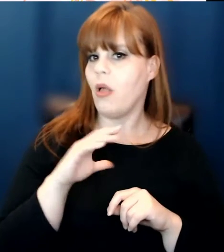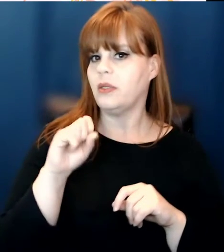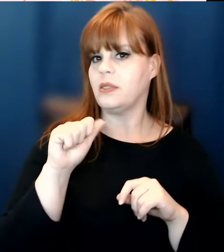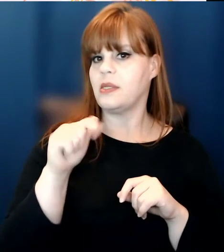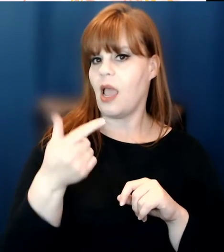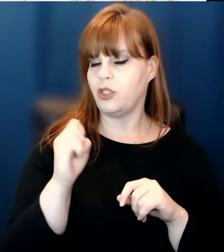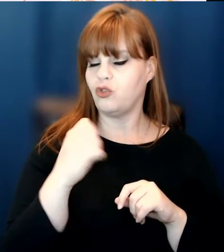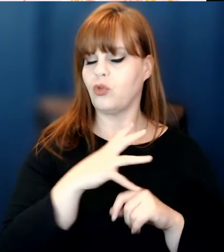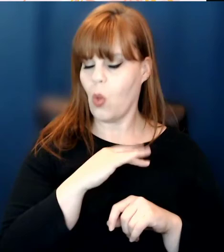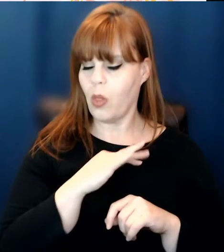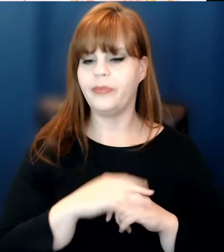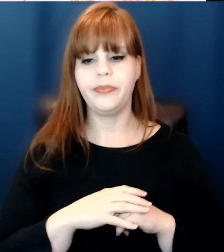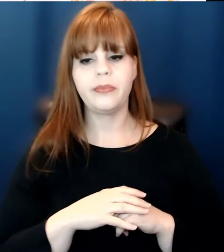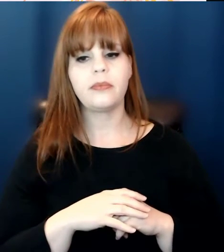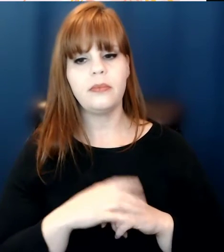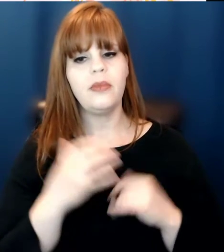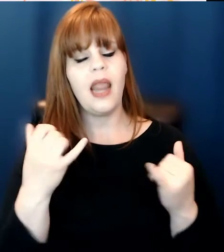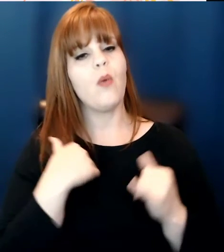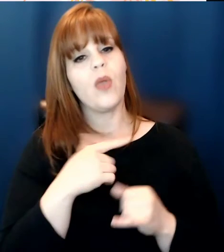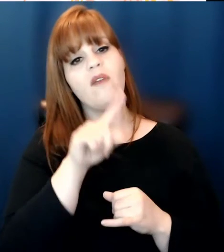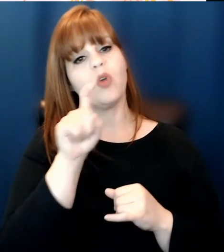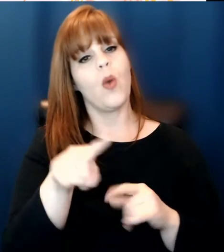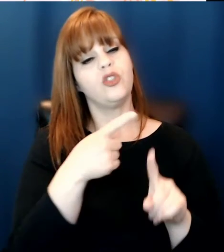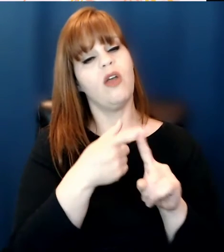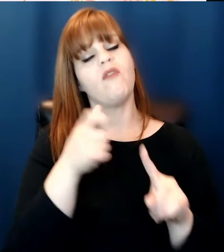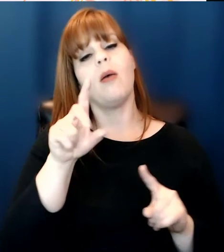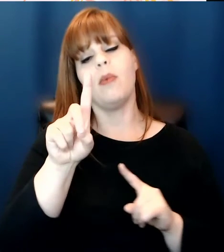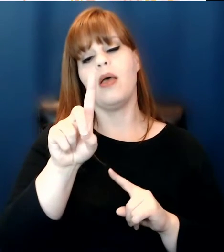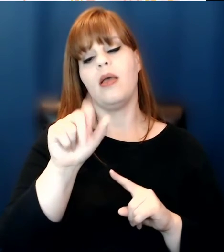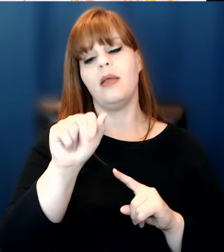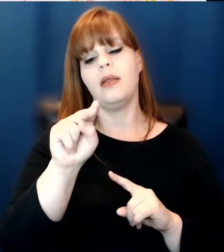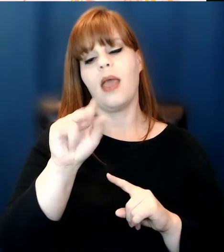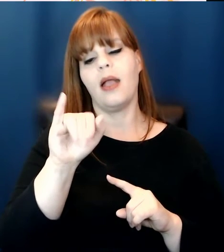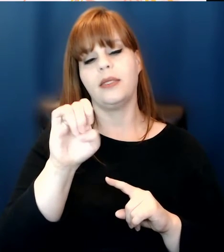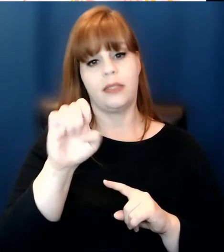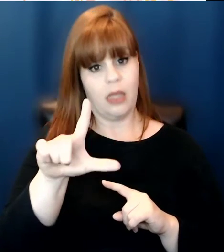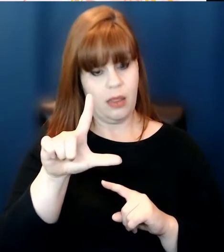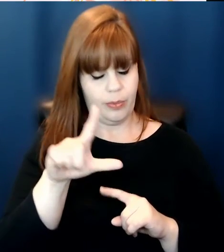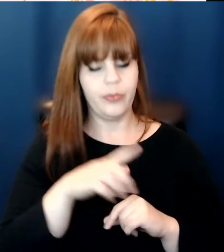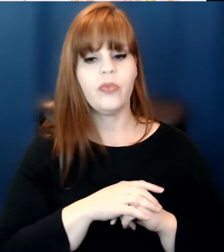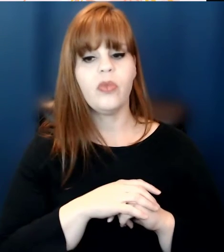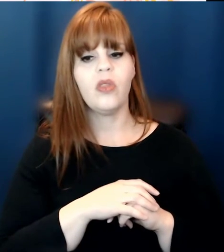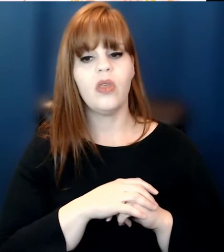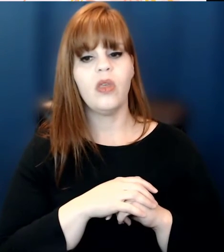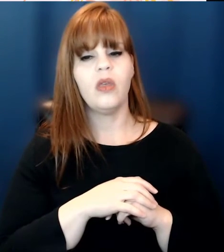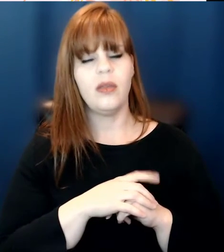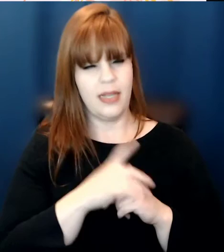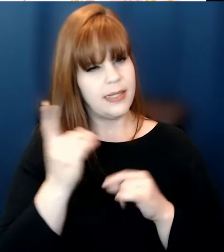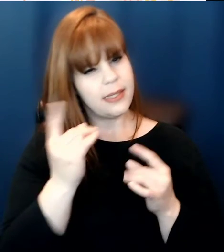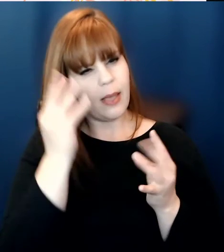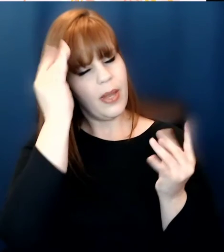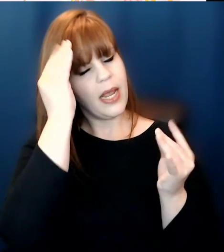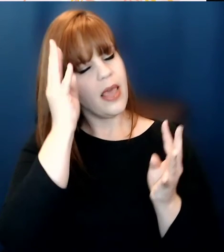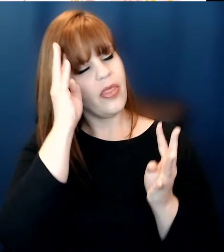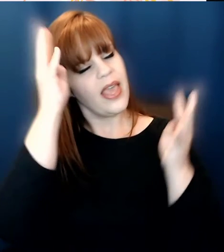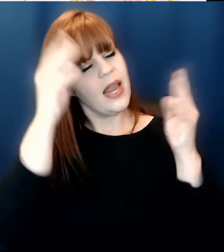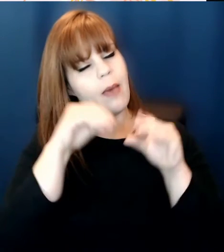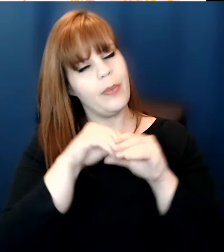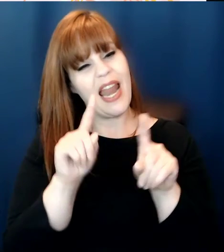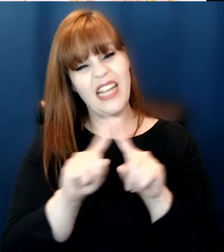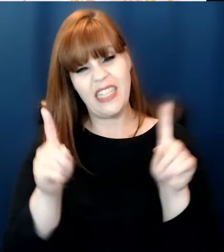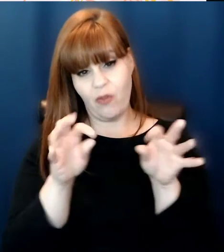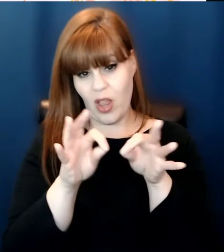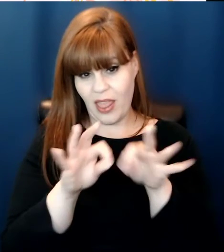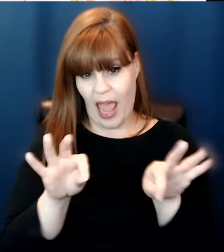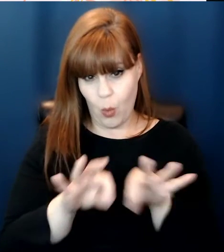Cool. So now we have a question from Daniel asking, would someone thinking up in a different